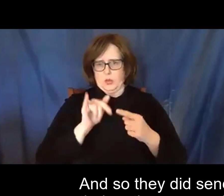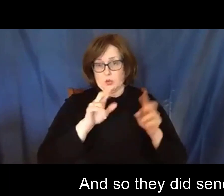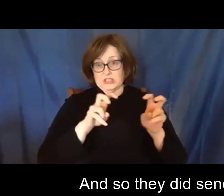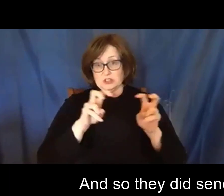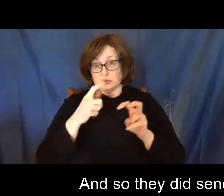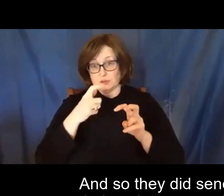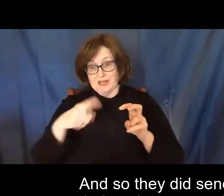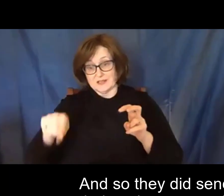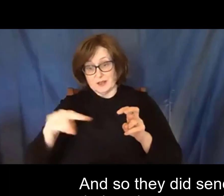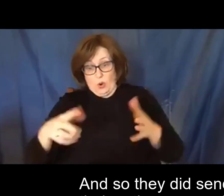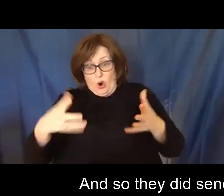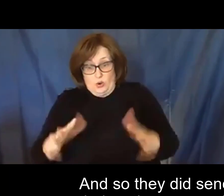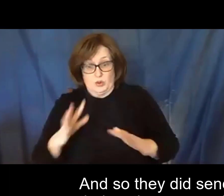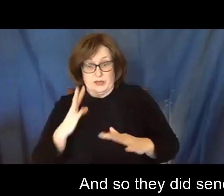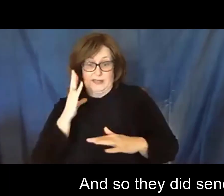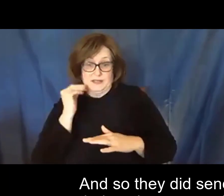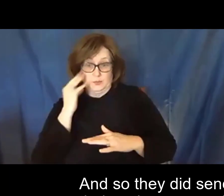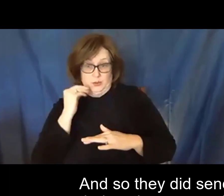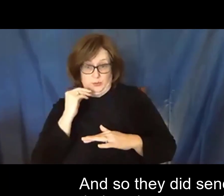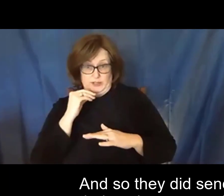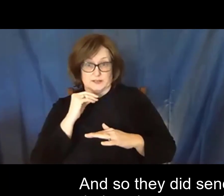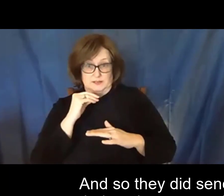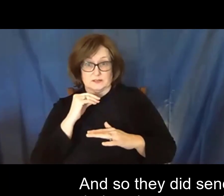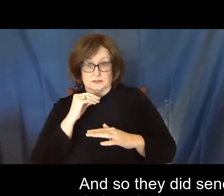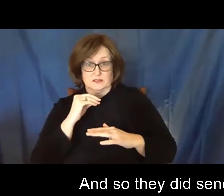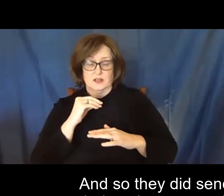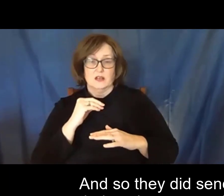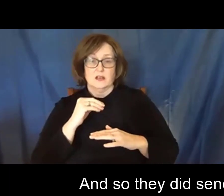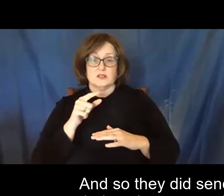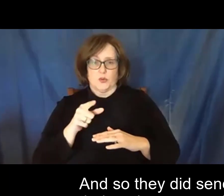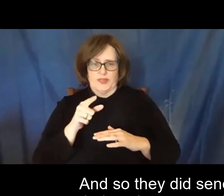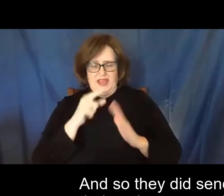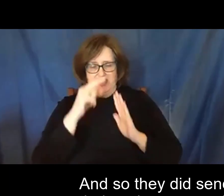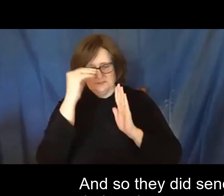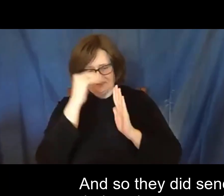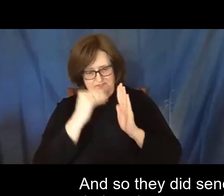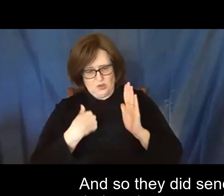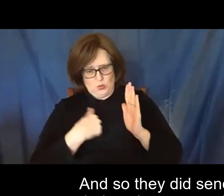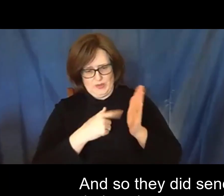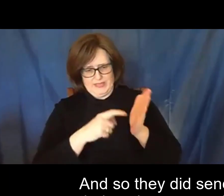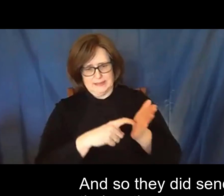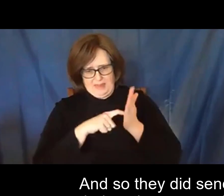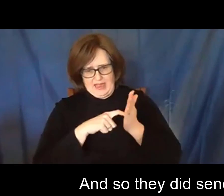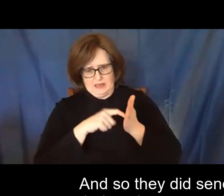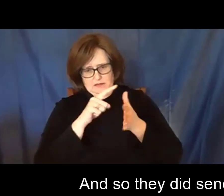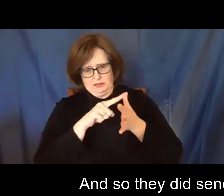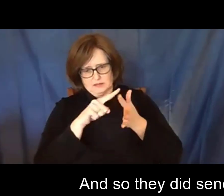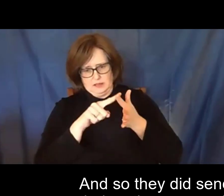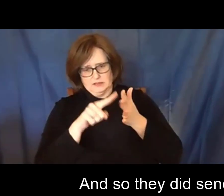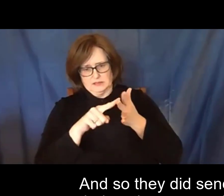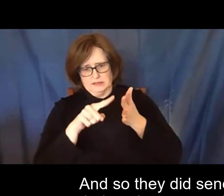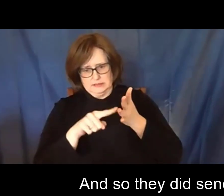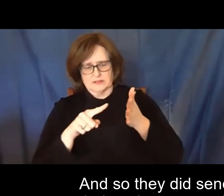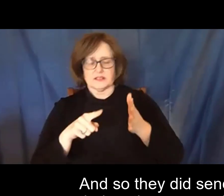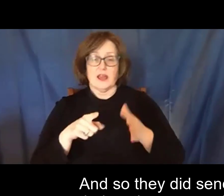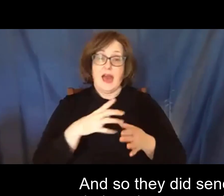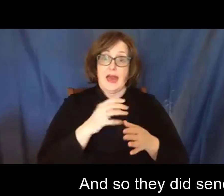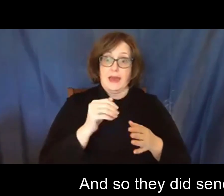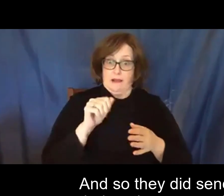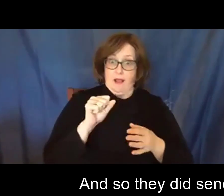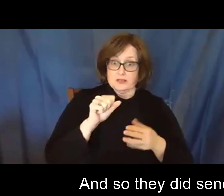experiencing. And so they did send that. And as a result of their actions, our university is having